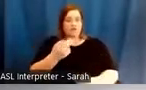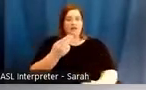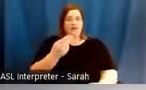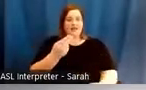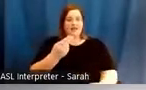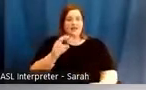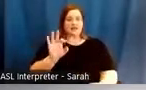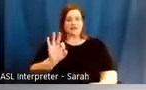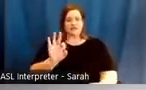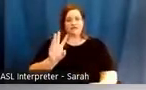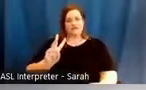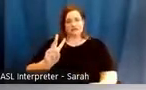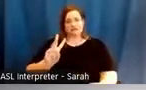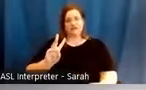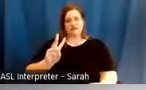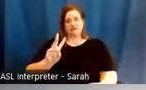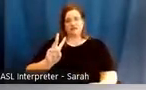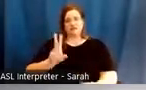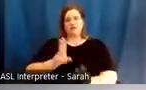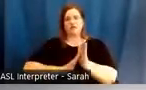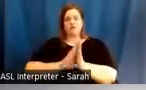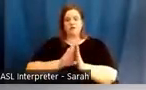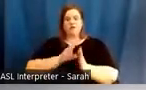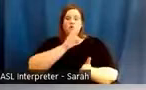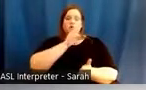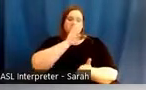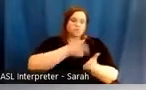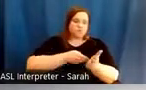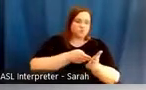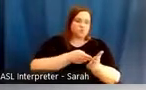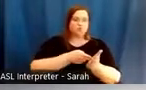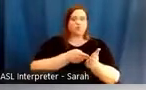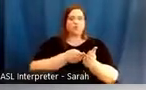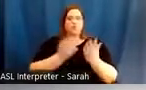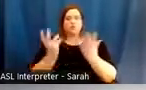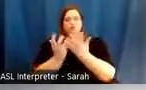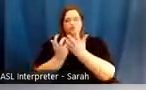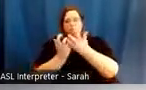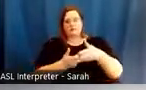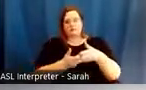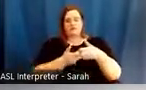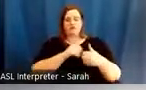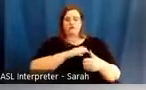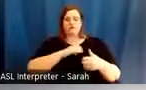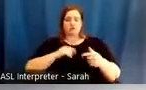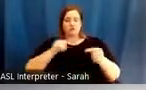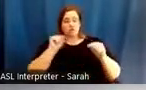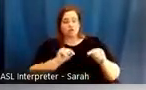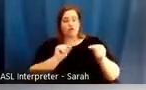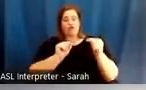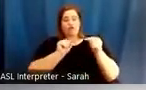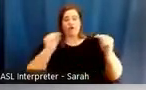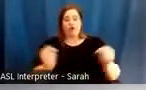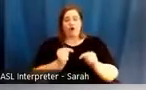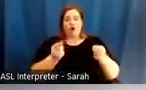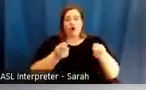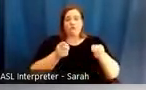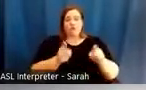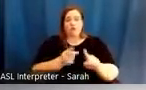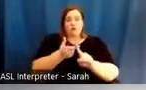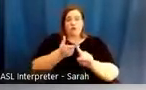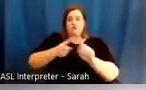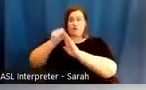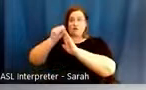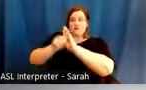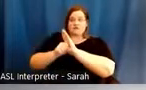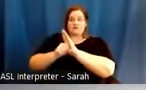H96. It'll create a Truth and Reconciliation Commission to look at the harms done by the state's